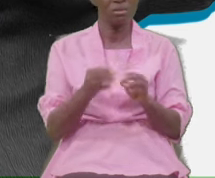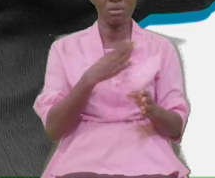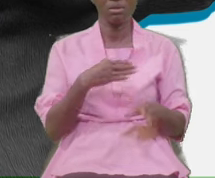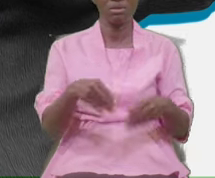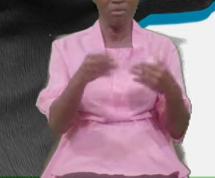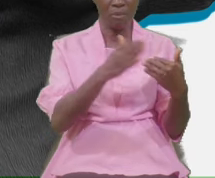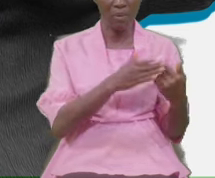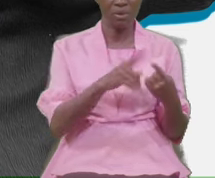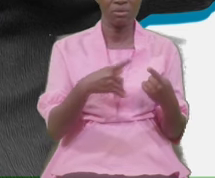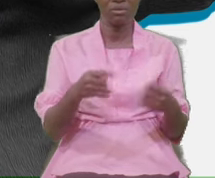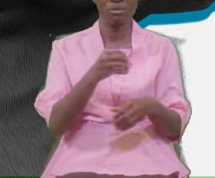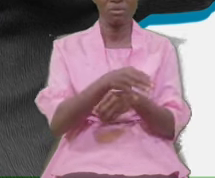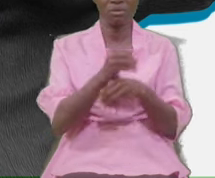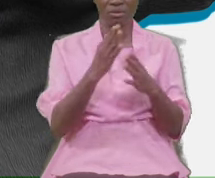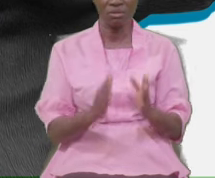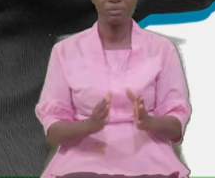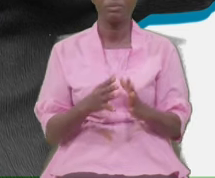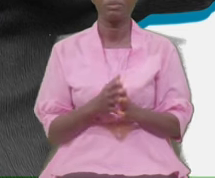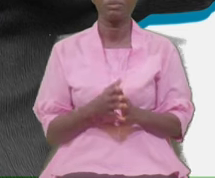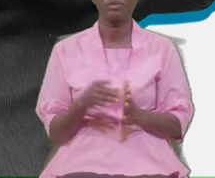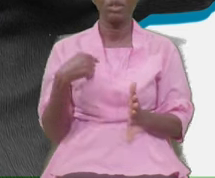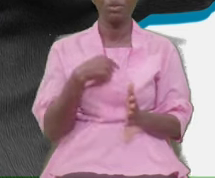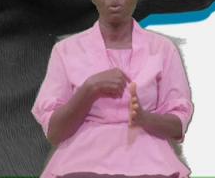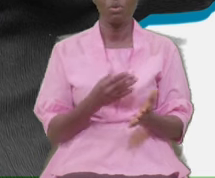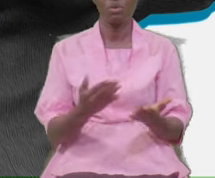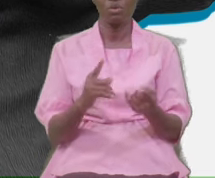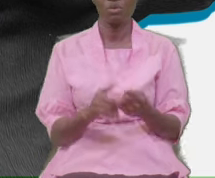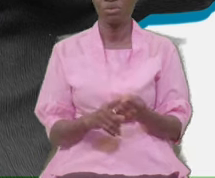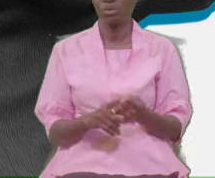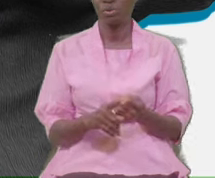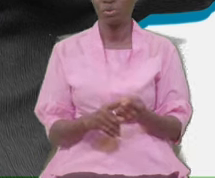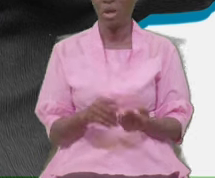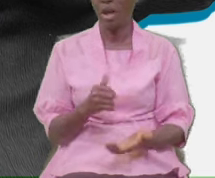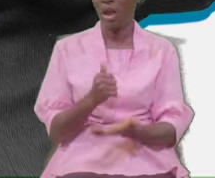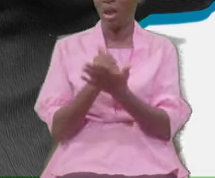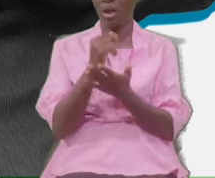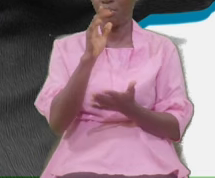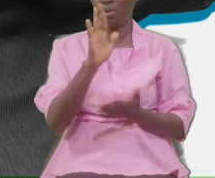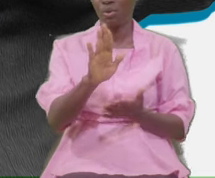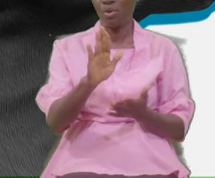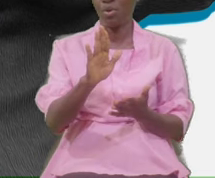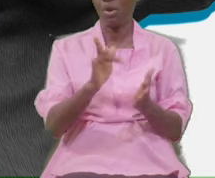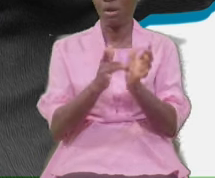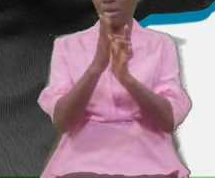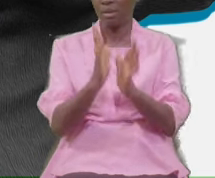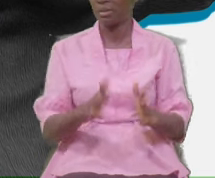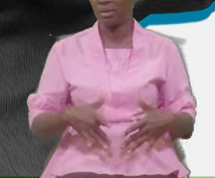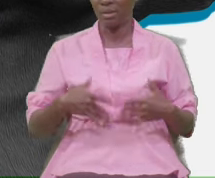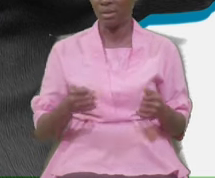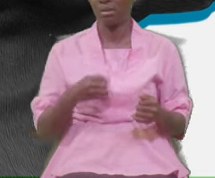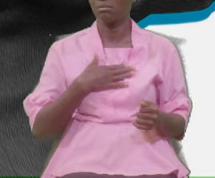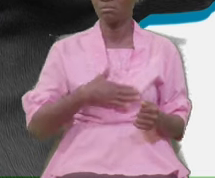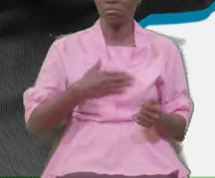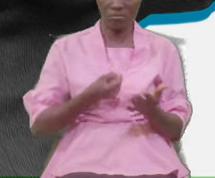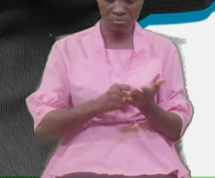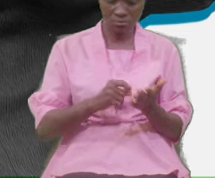thereafter We want to be of more spiritual benefit and help to you so please give in the details so we be able to get